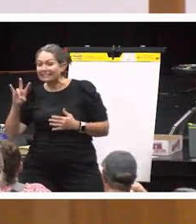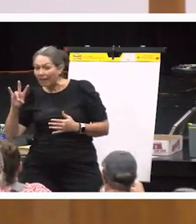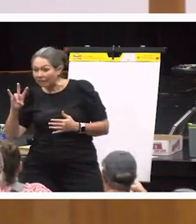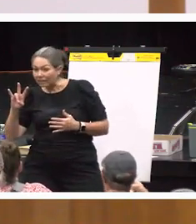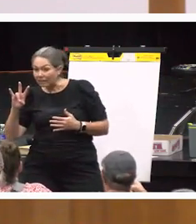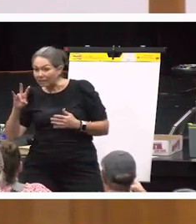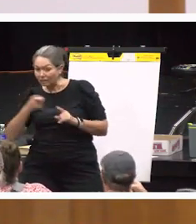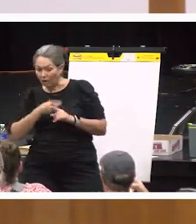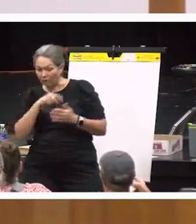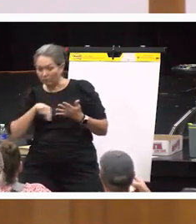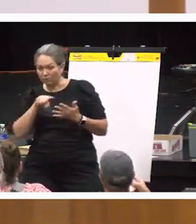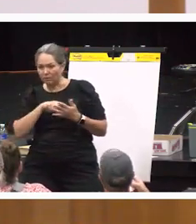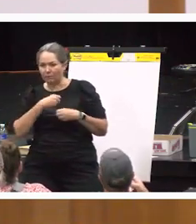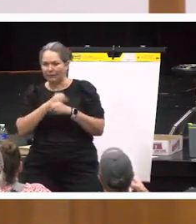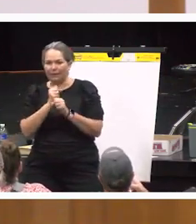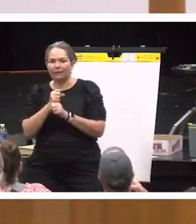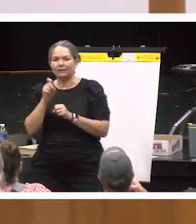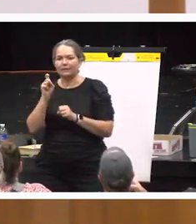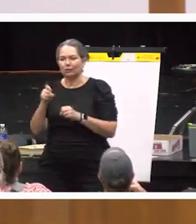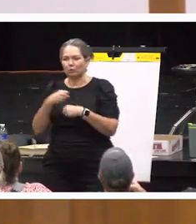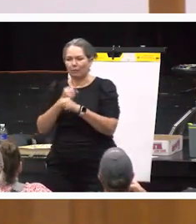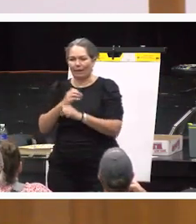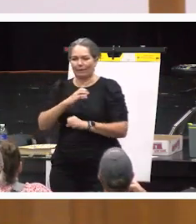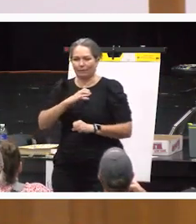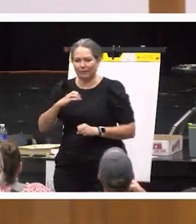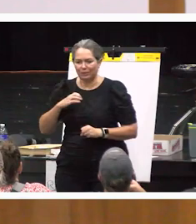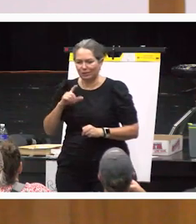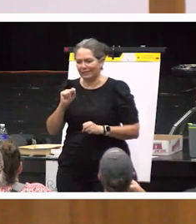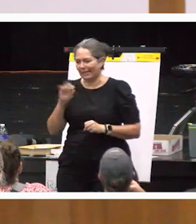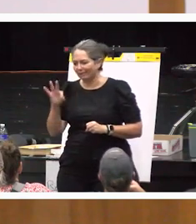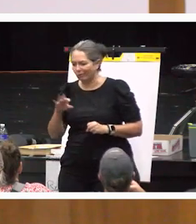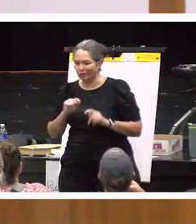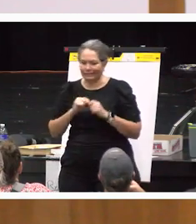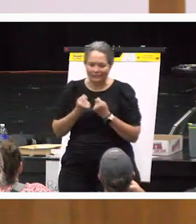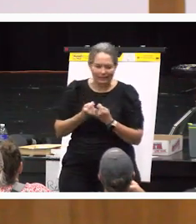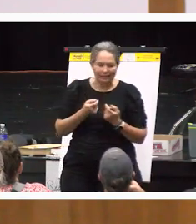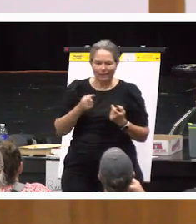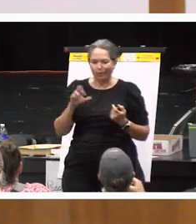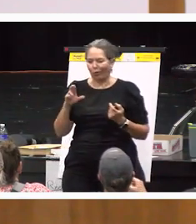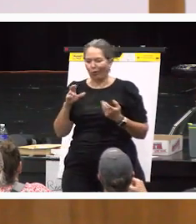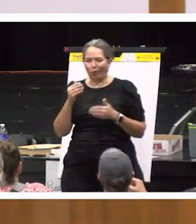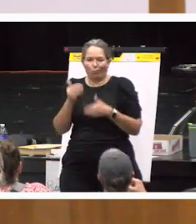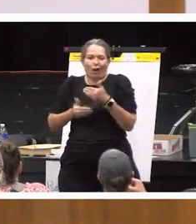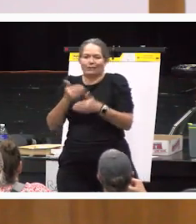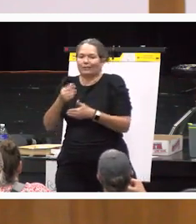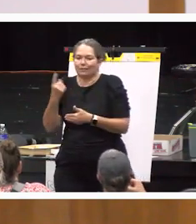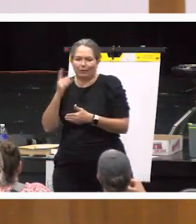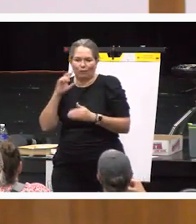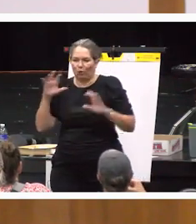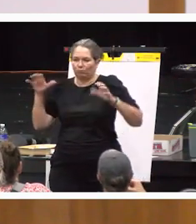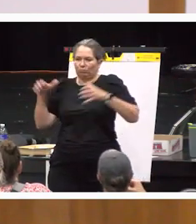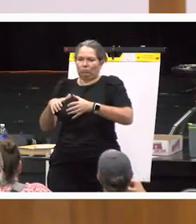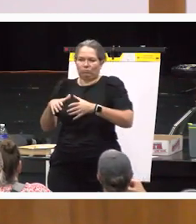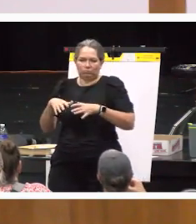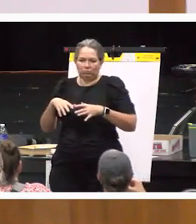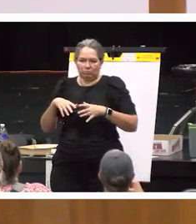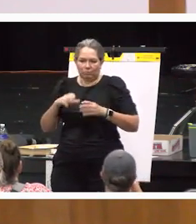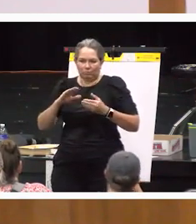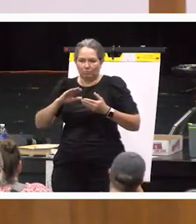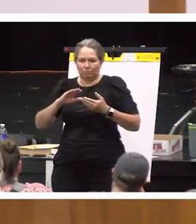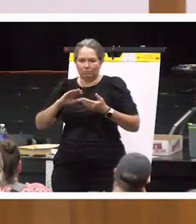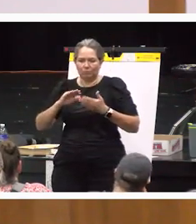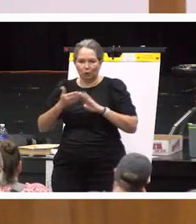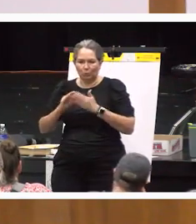mention the need for creating either a commission, a task force, a team, or a process for convening existing community